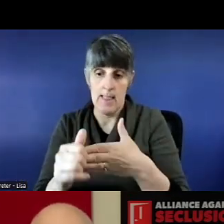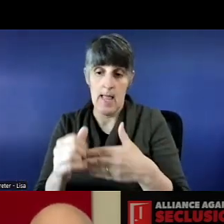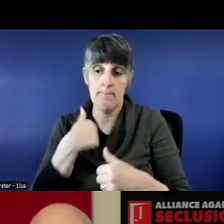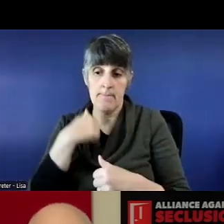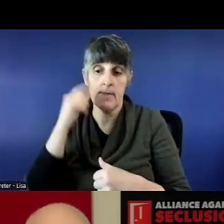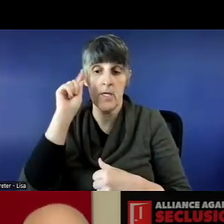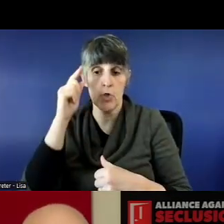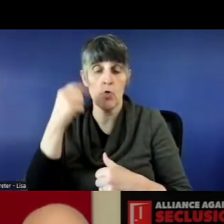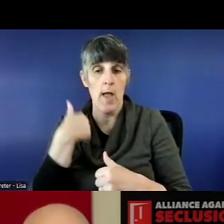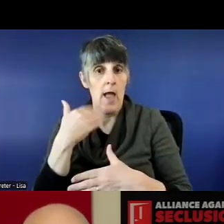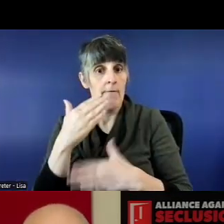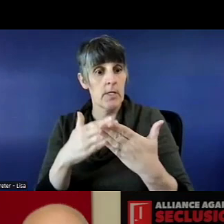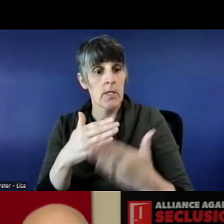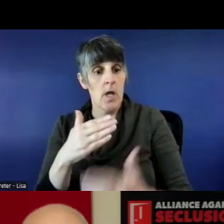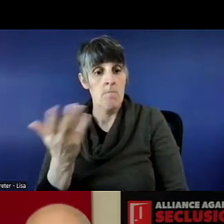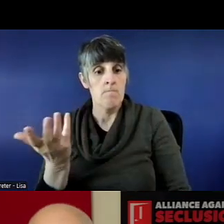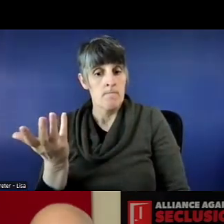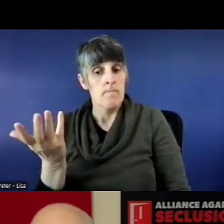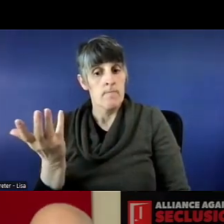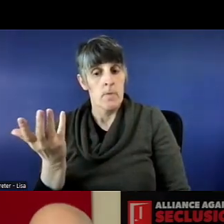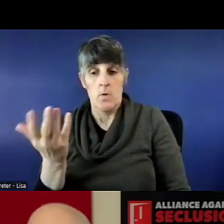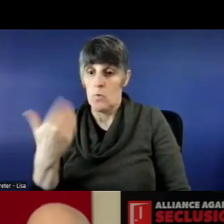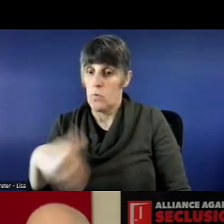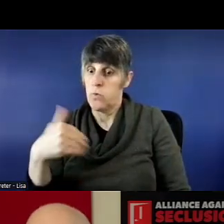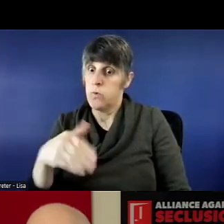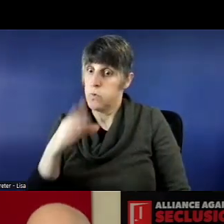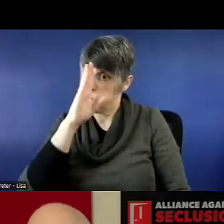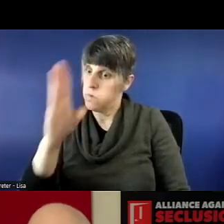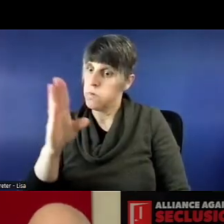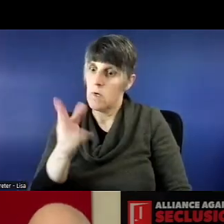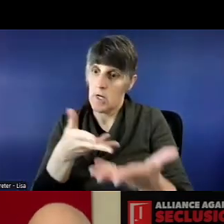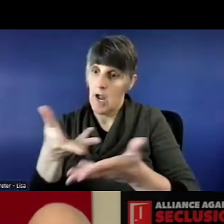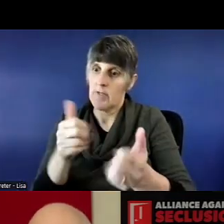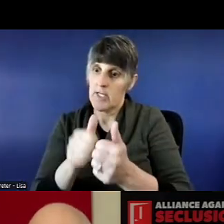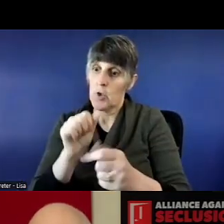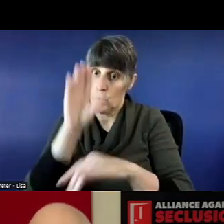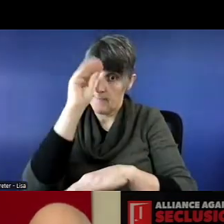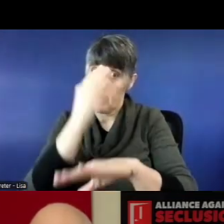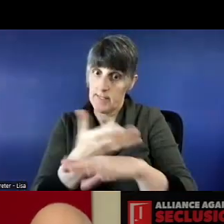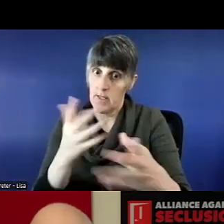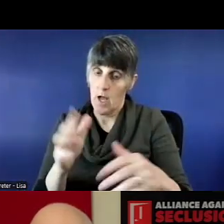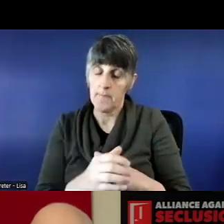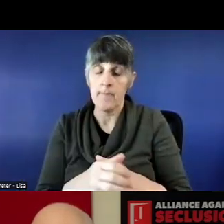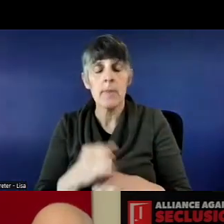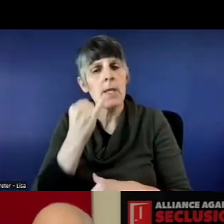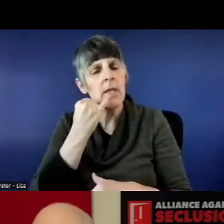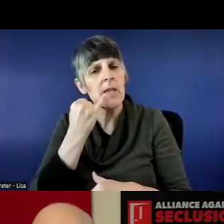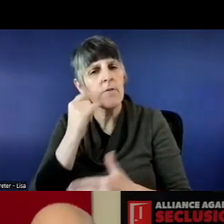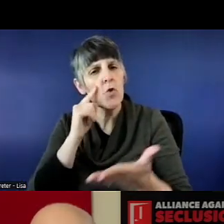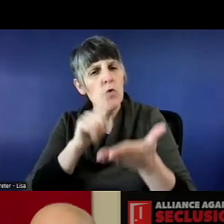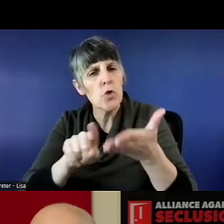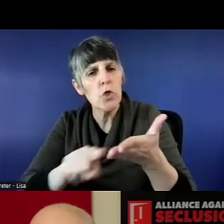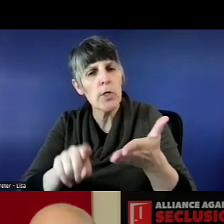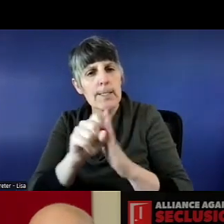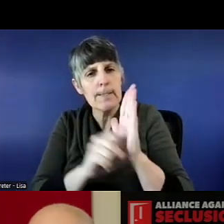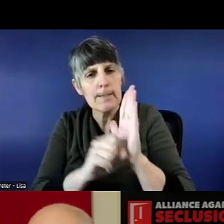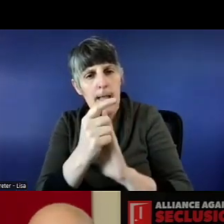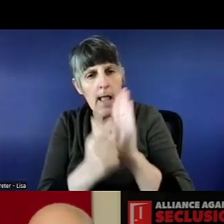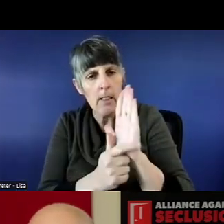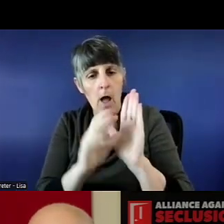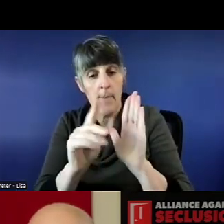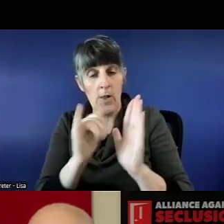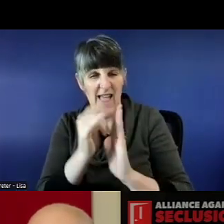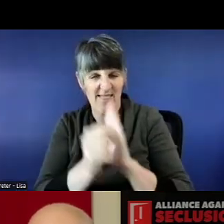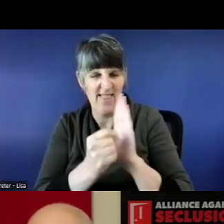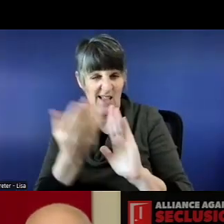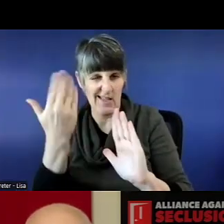to having some pretty candid conversations with my son. If you looked at what our state law in Maryland said at the time